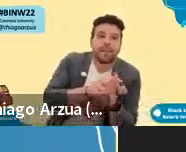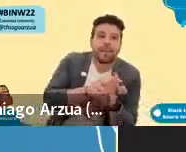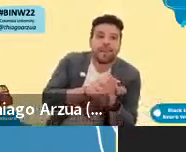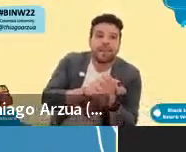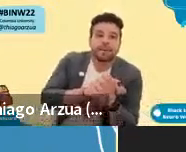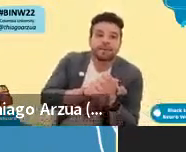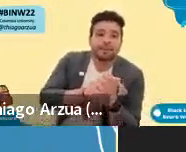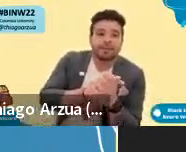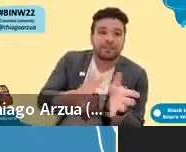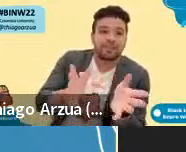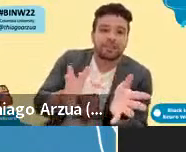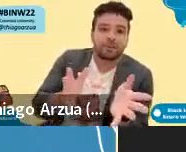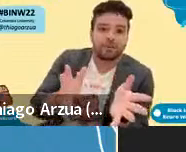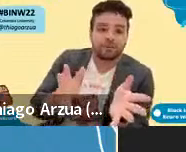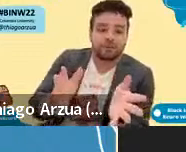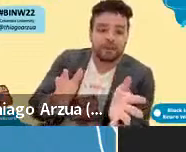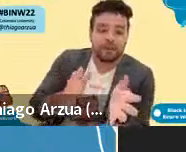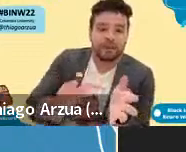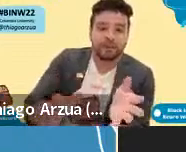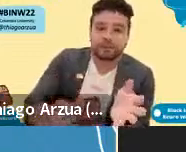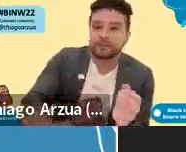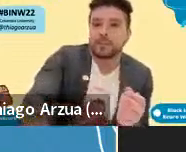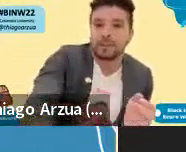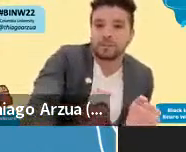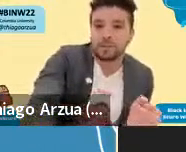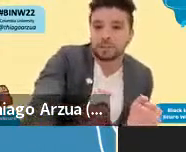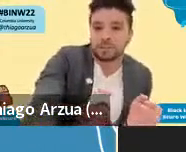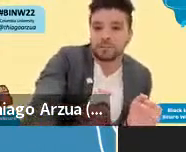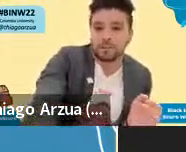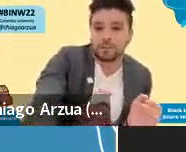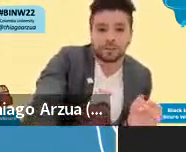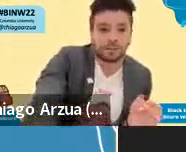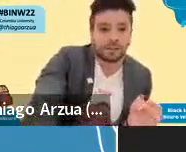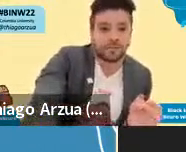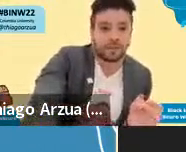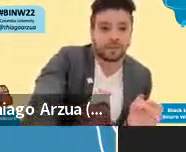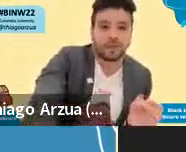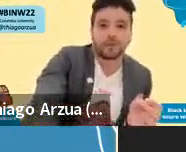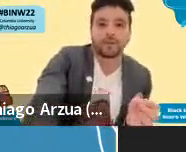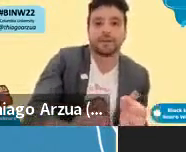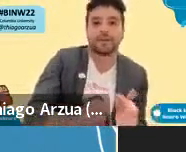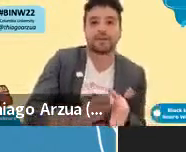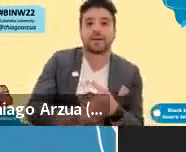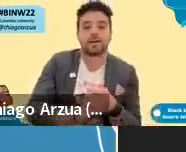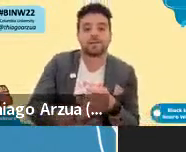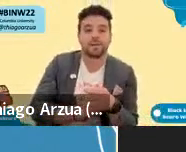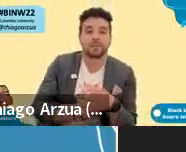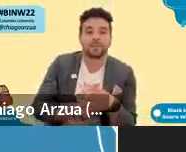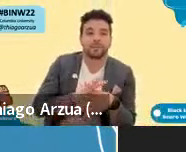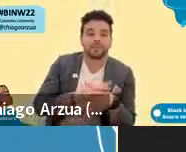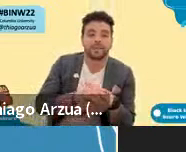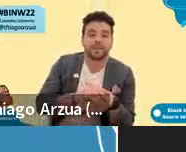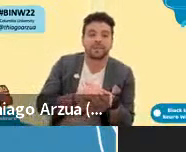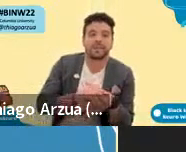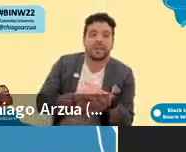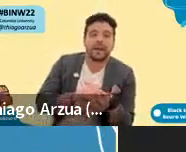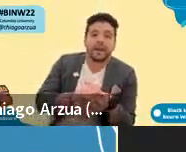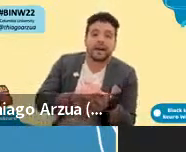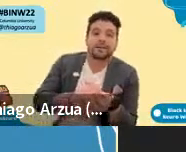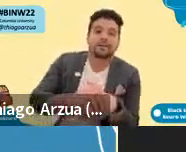Kwasa. She wrote, I'm not sure if we can throw the link of the paper in the